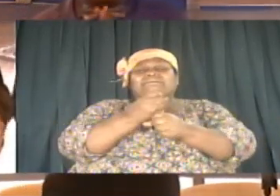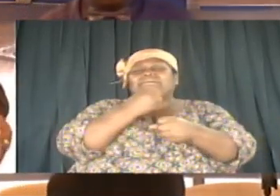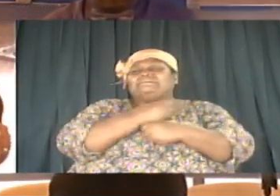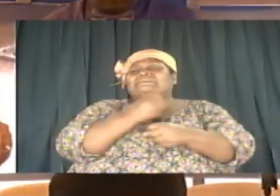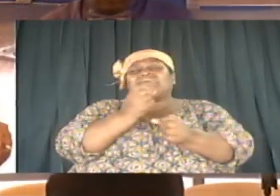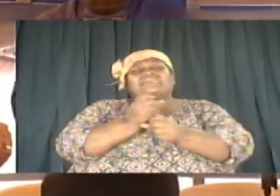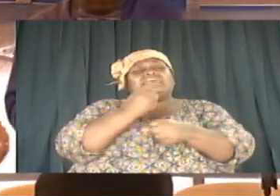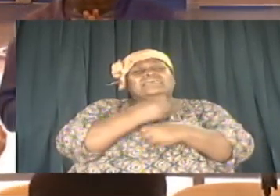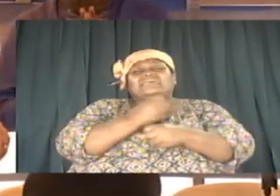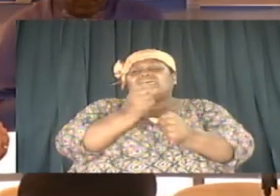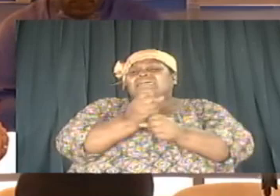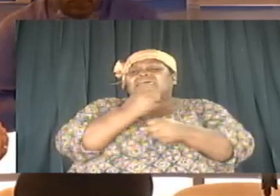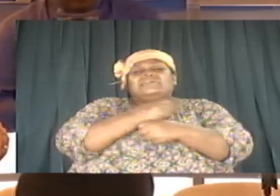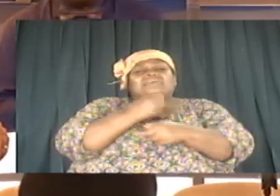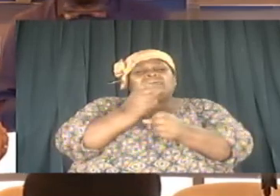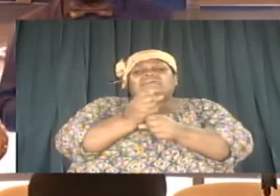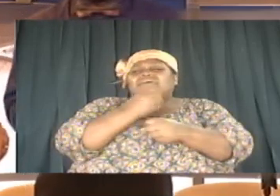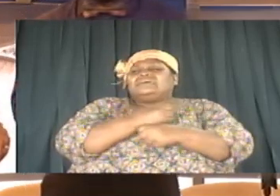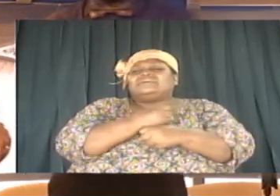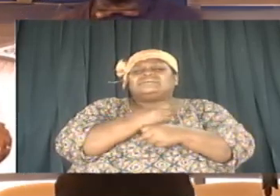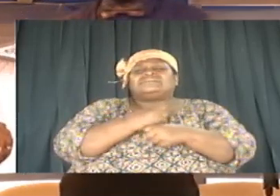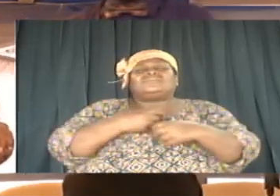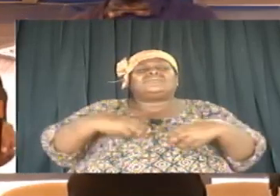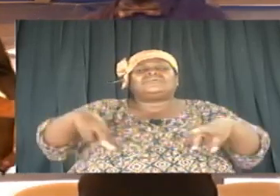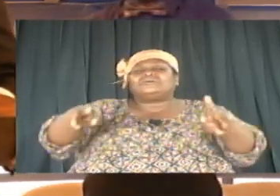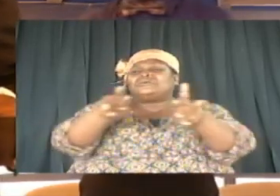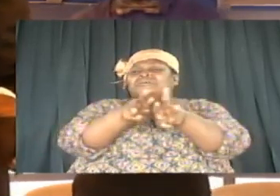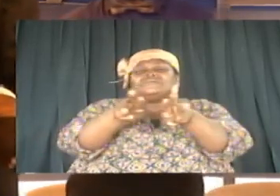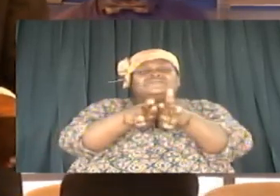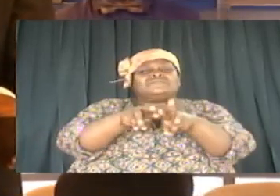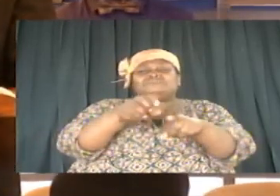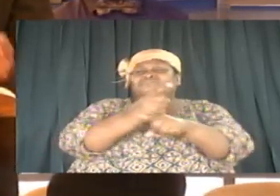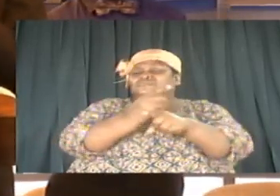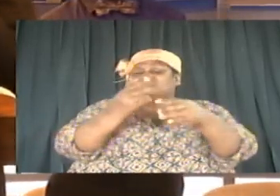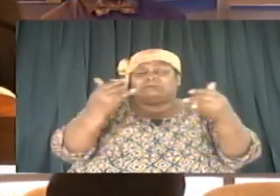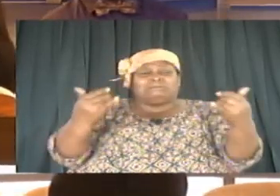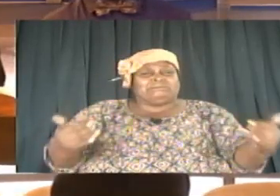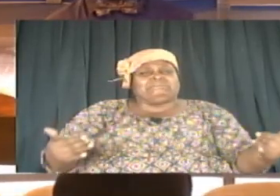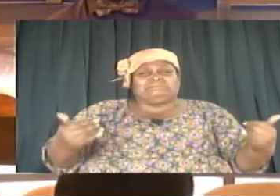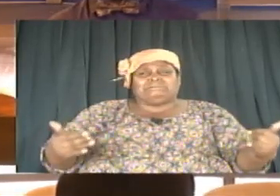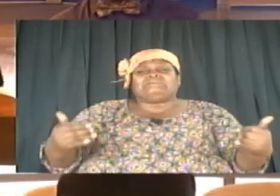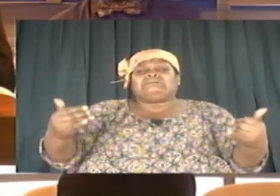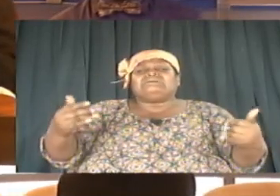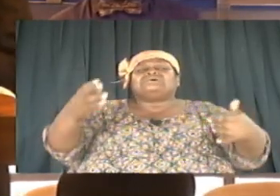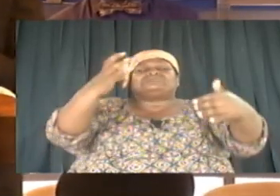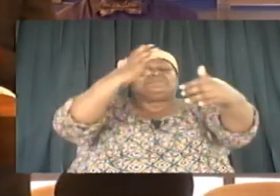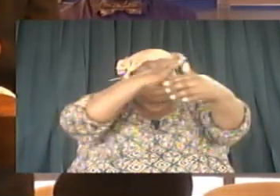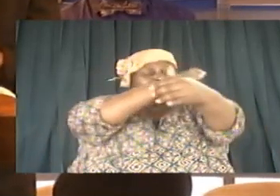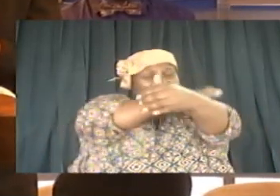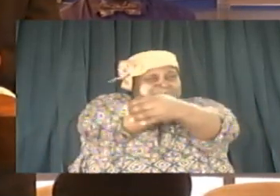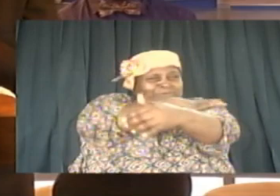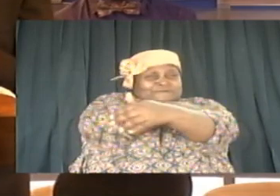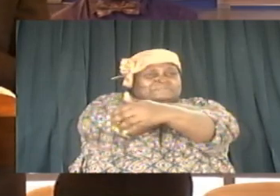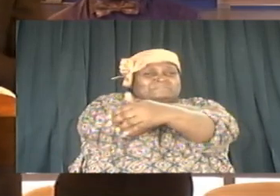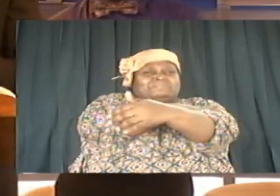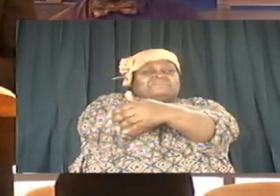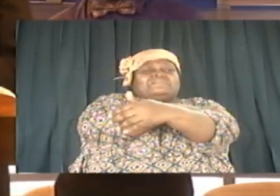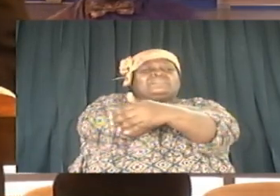is a powerful experience, the Lord's Supper. This is a powerful